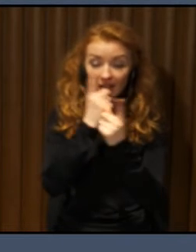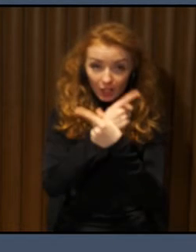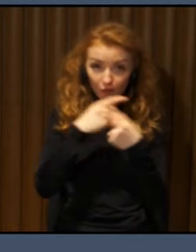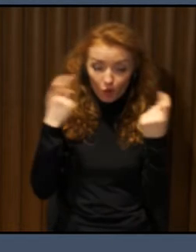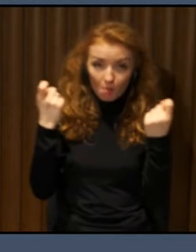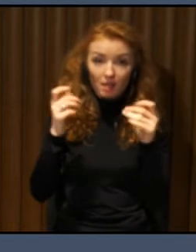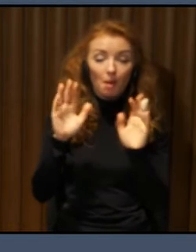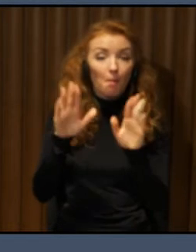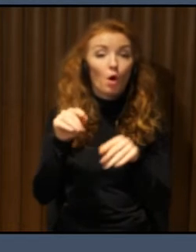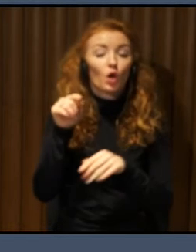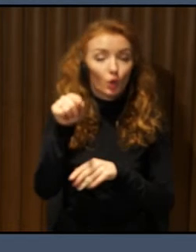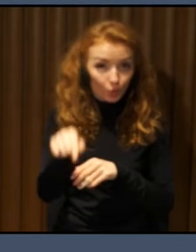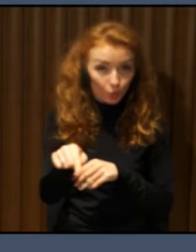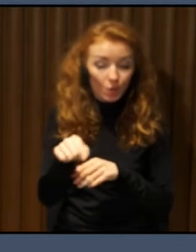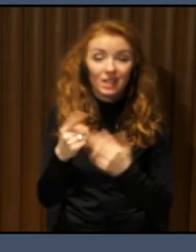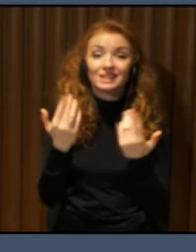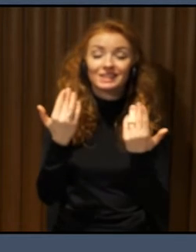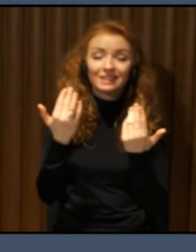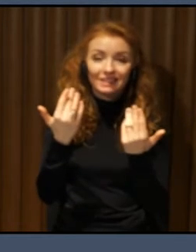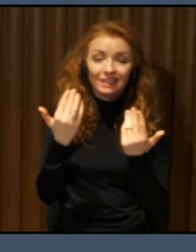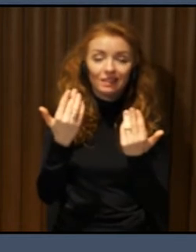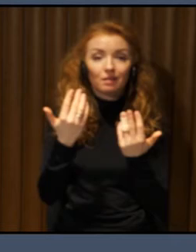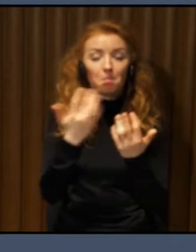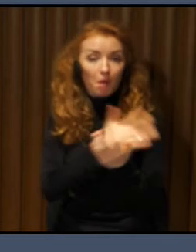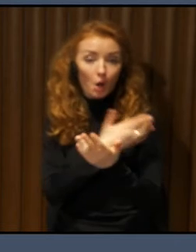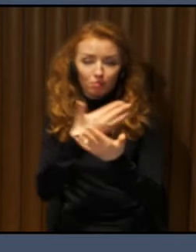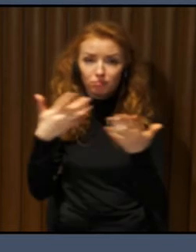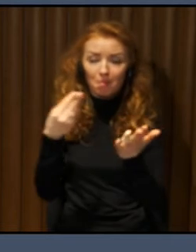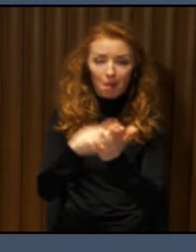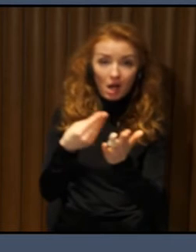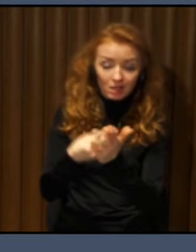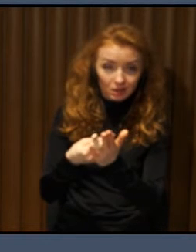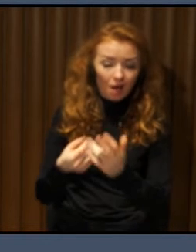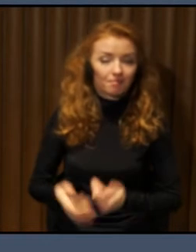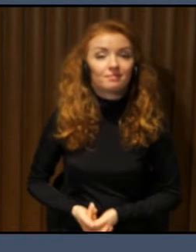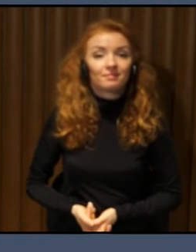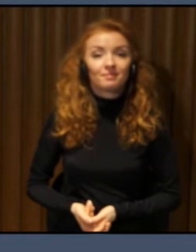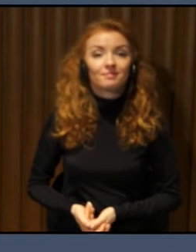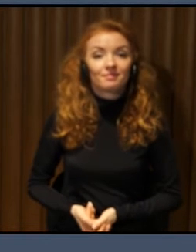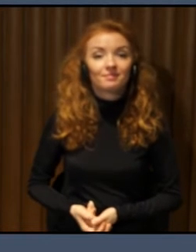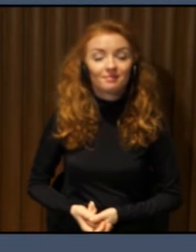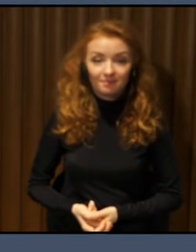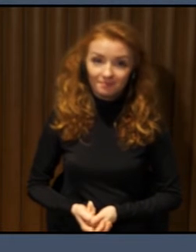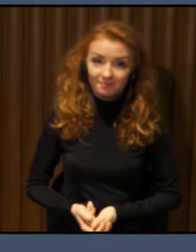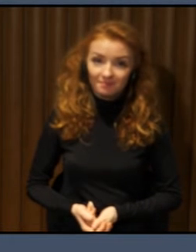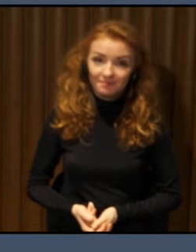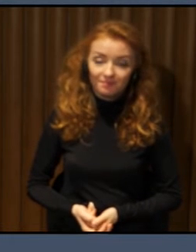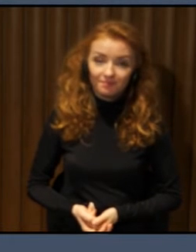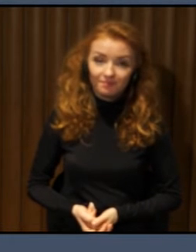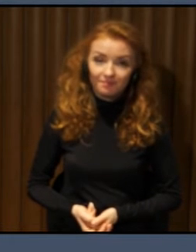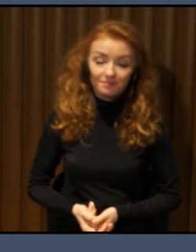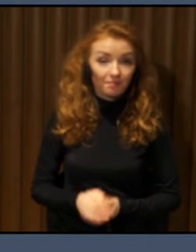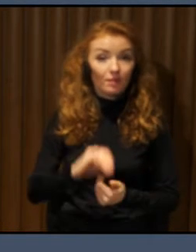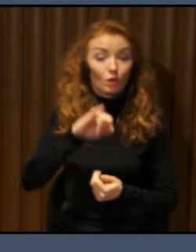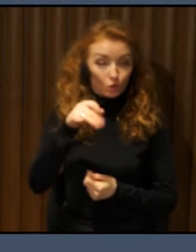support to one service provider may mean I actually provide you a rental. Another might be I provide you information. Another might be